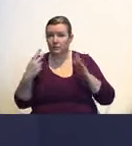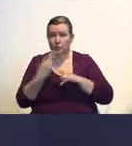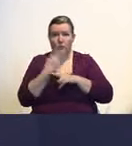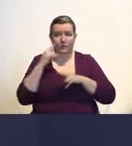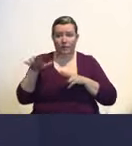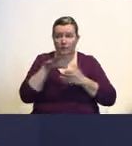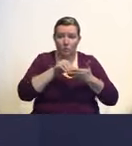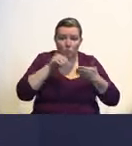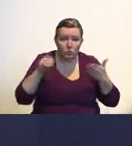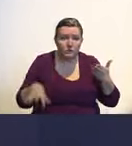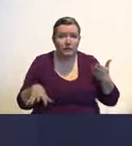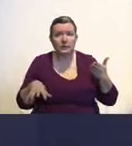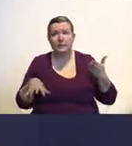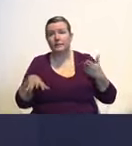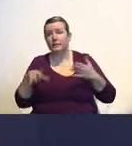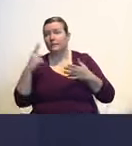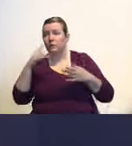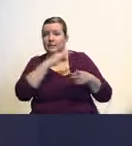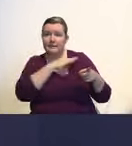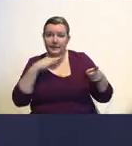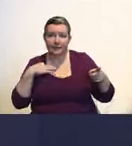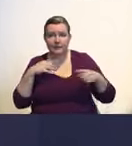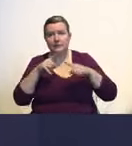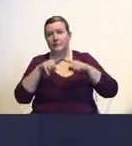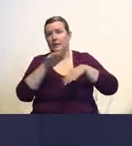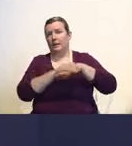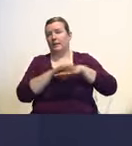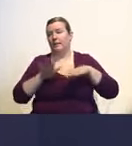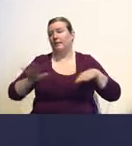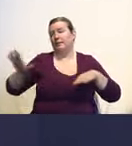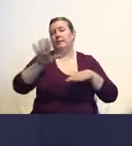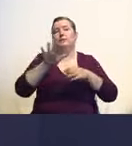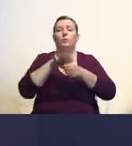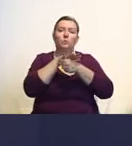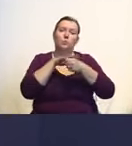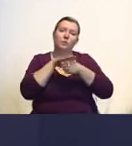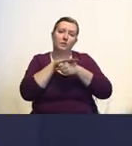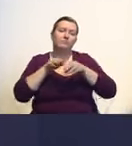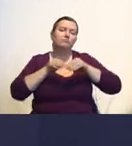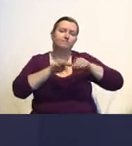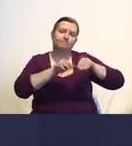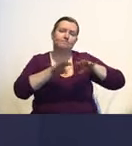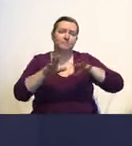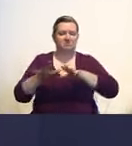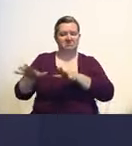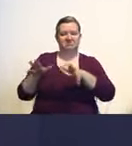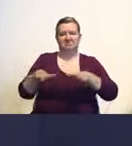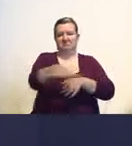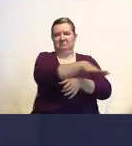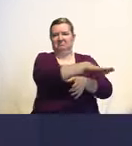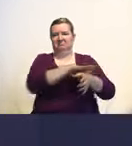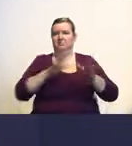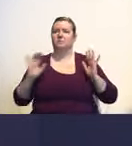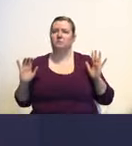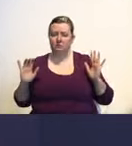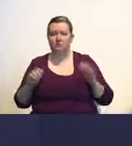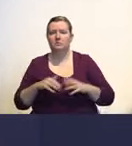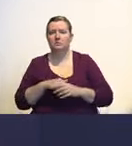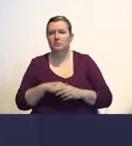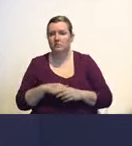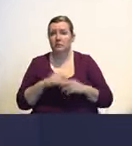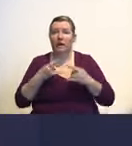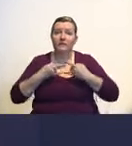and staff based on their community-specific circumstances. While masks will not